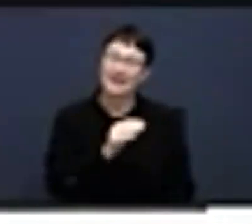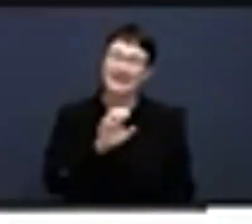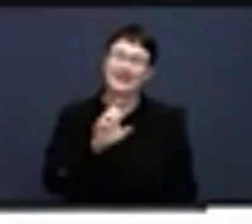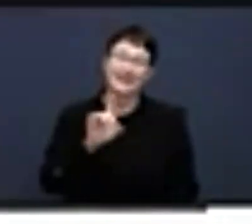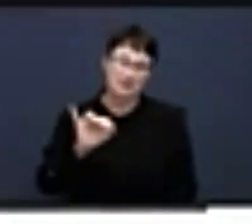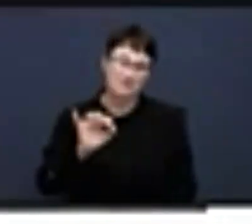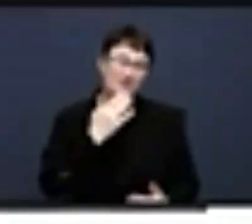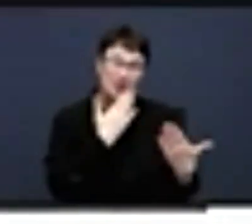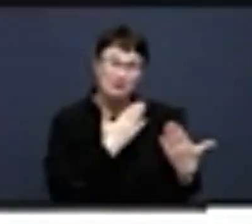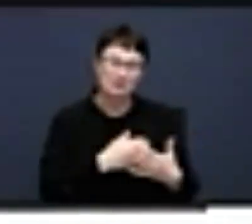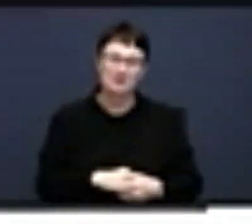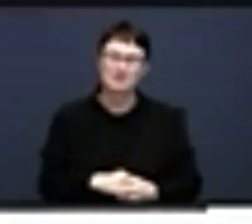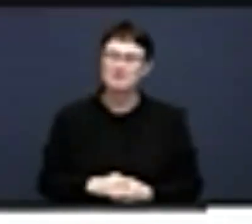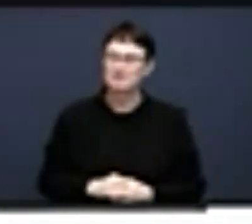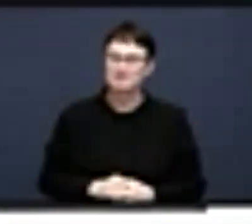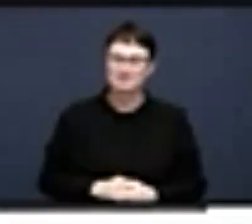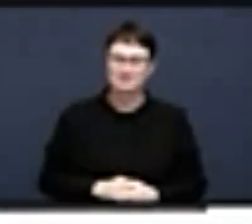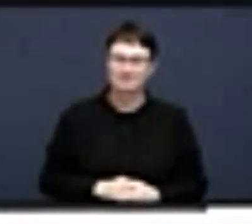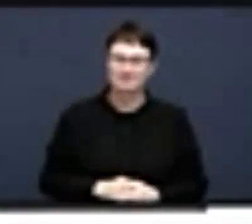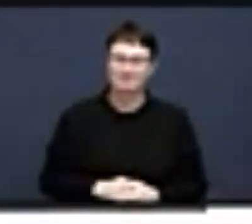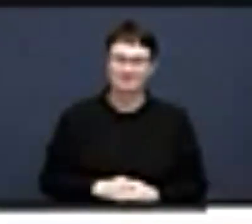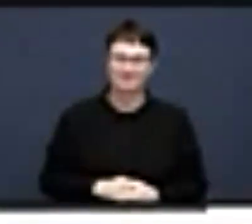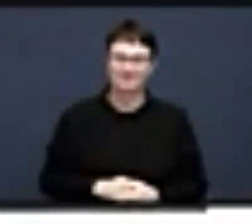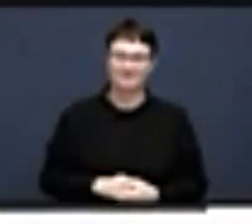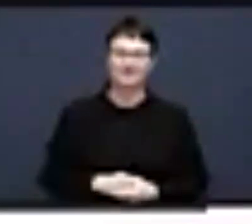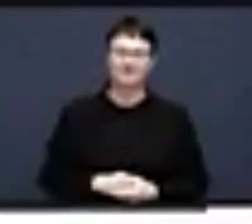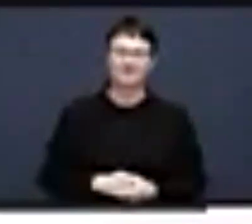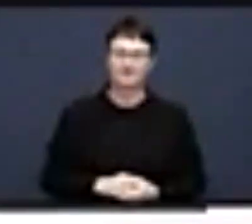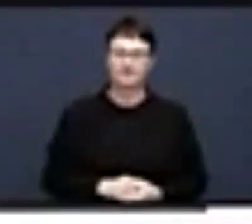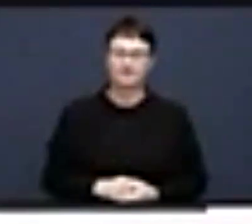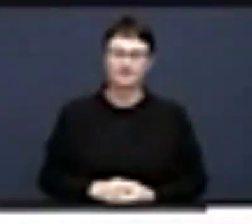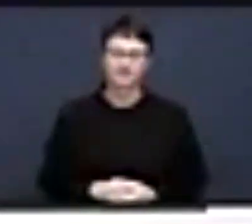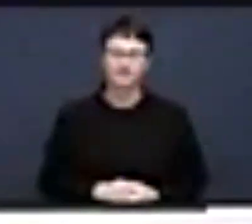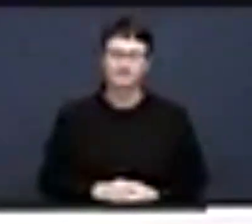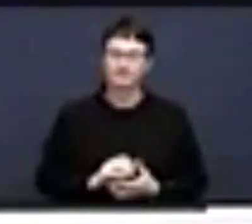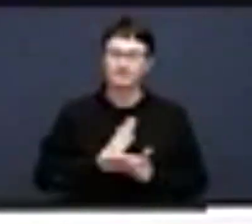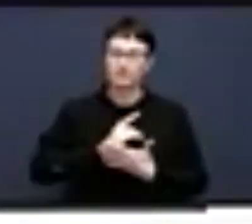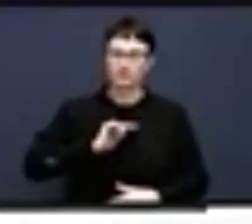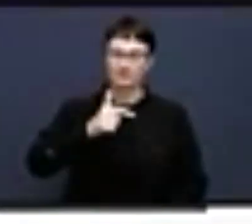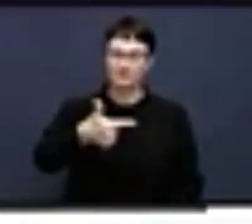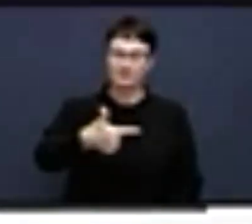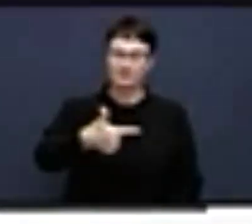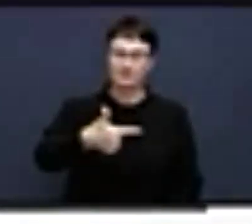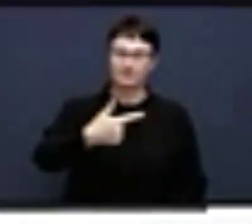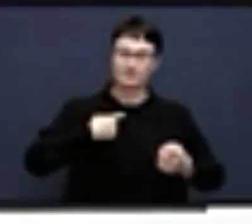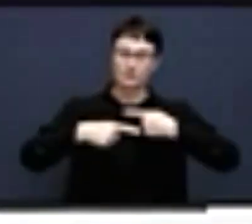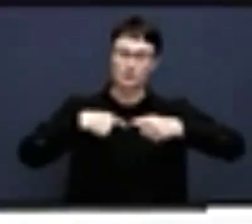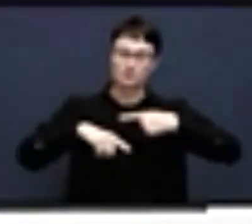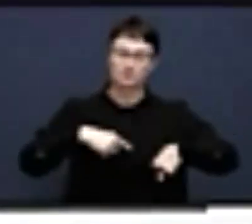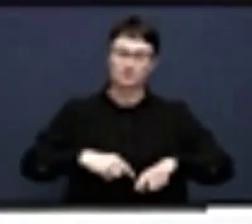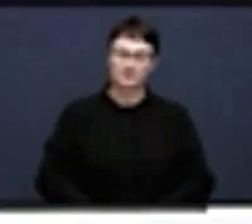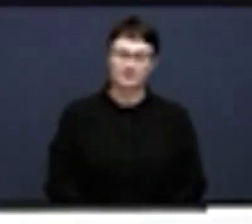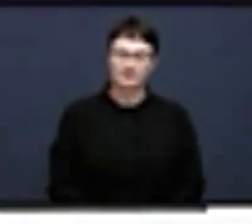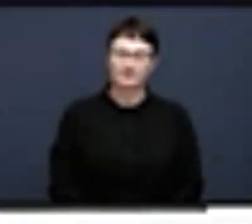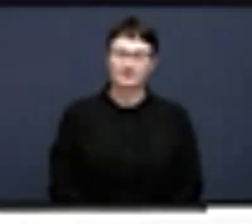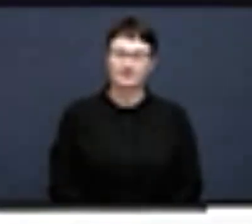So because of the technical issues from the European Commission part, we will also have another speaker from the European